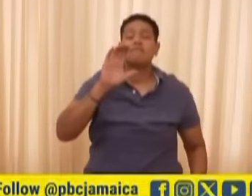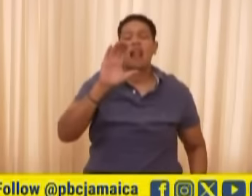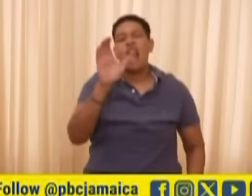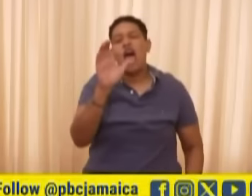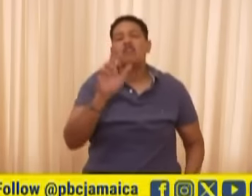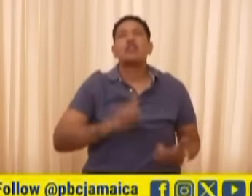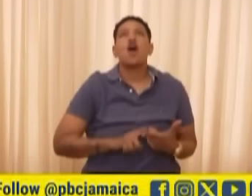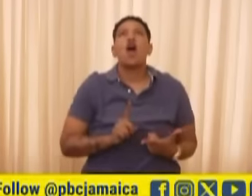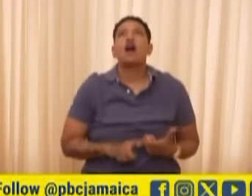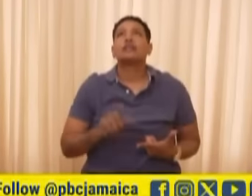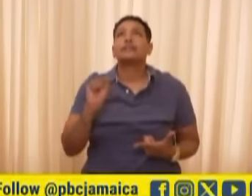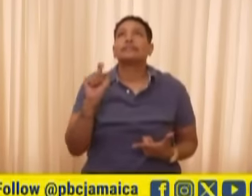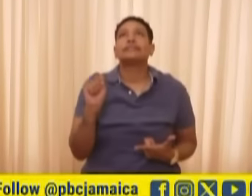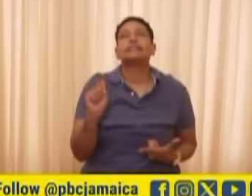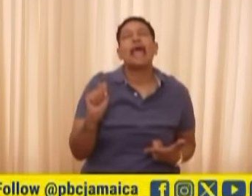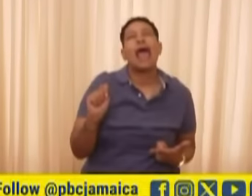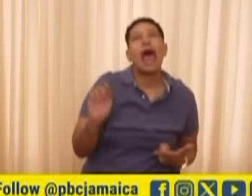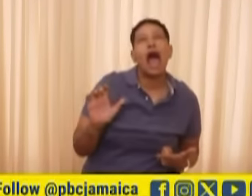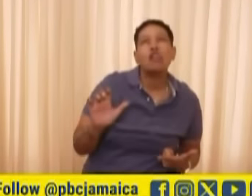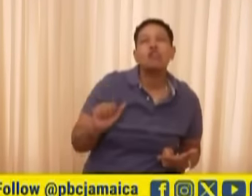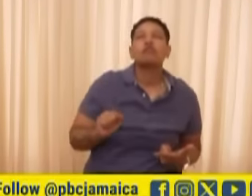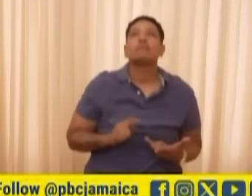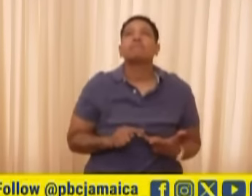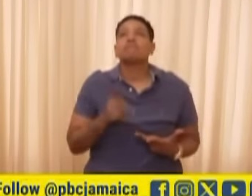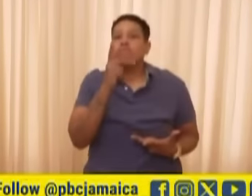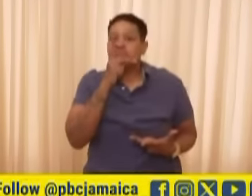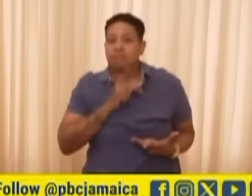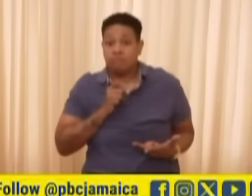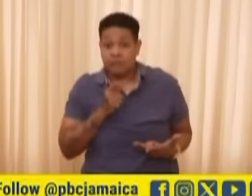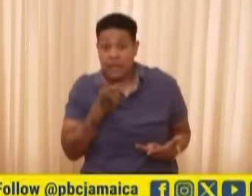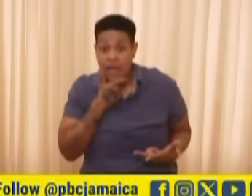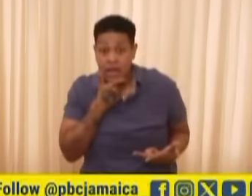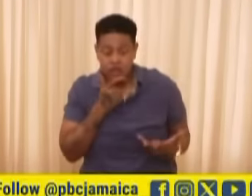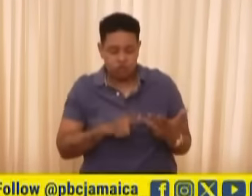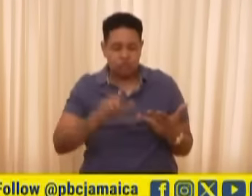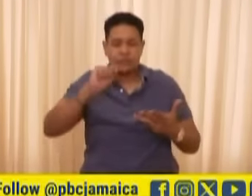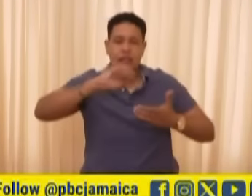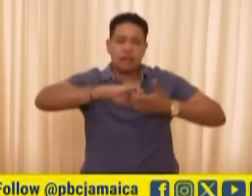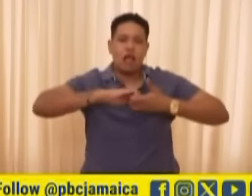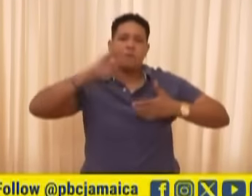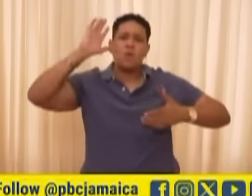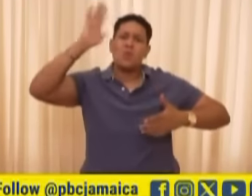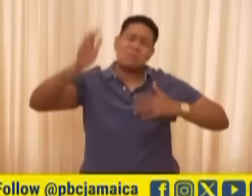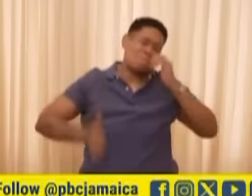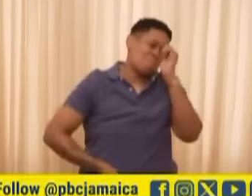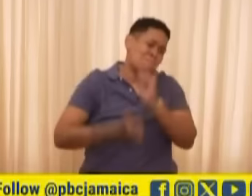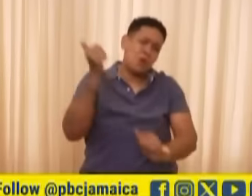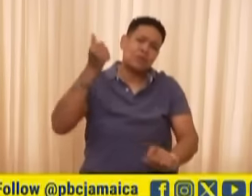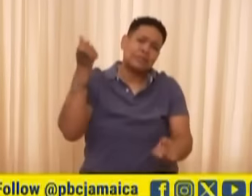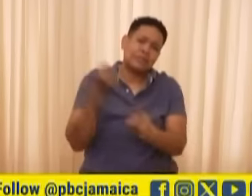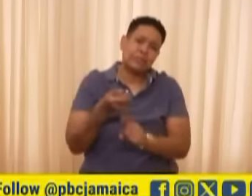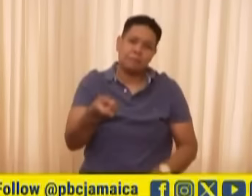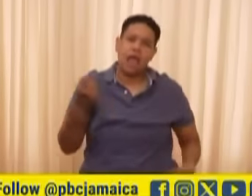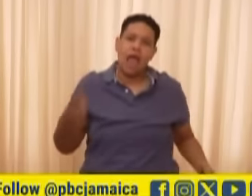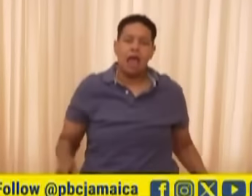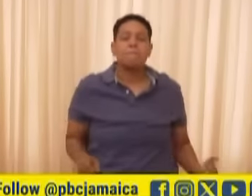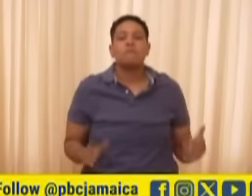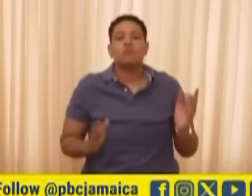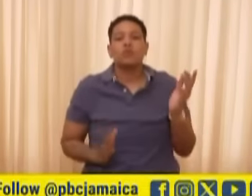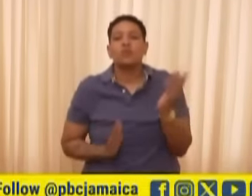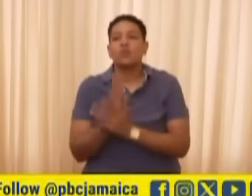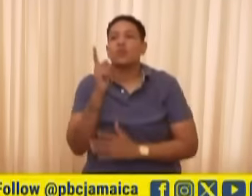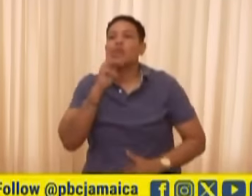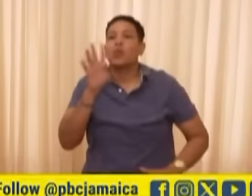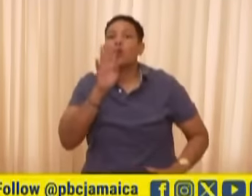Clarendon, St. Catherine, Kingston, St. Andrew, and St. Thomas will be most impacted by